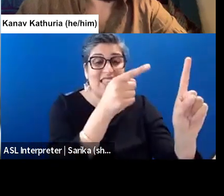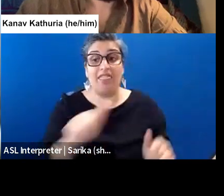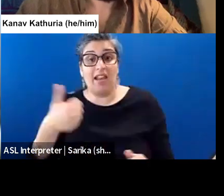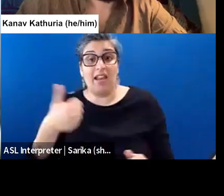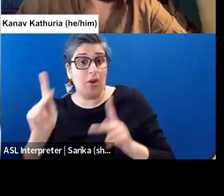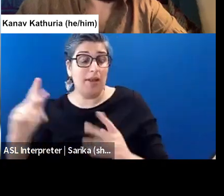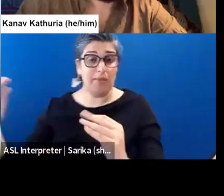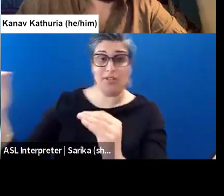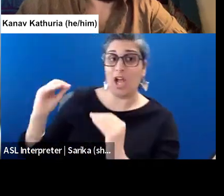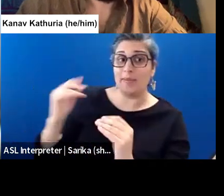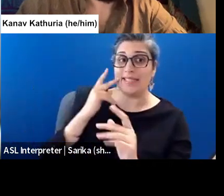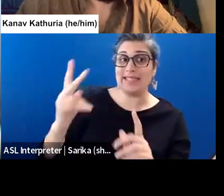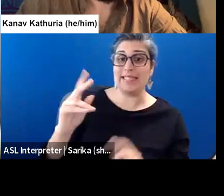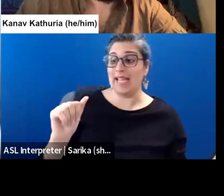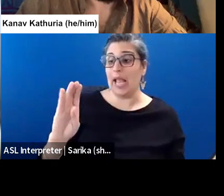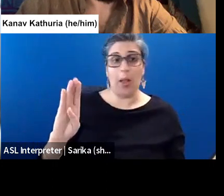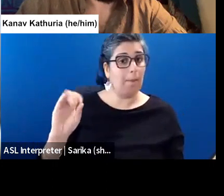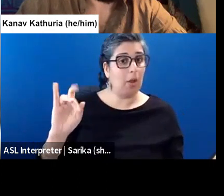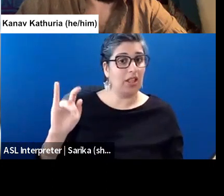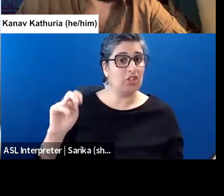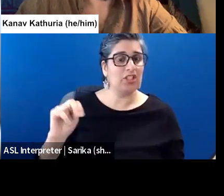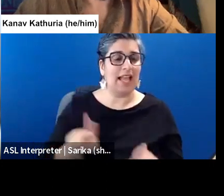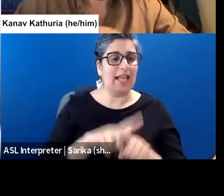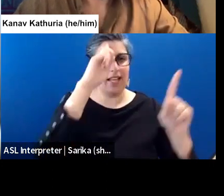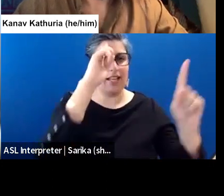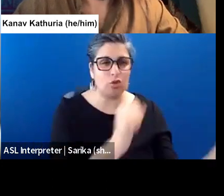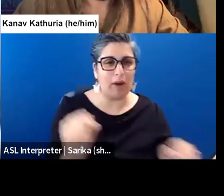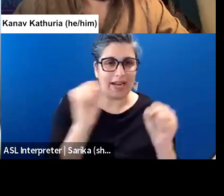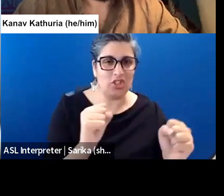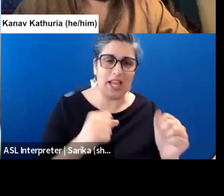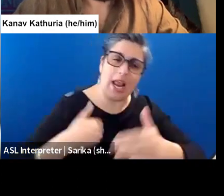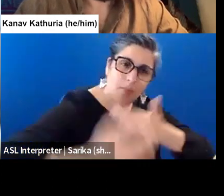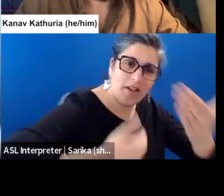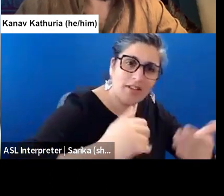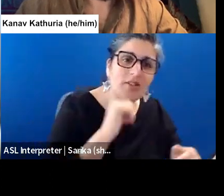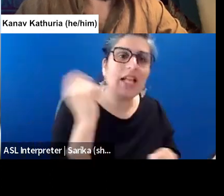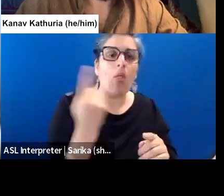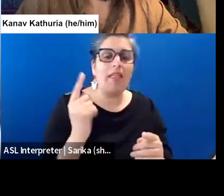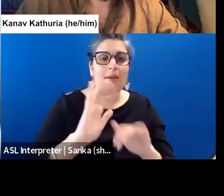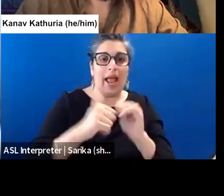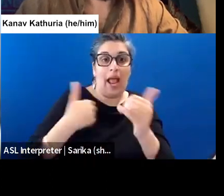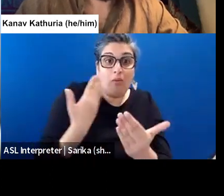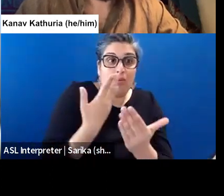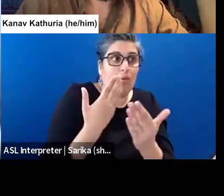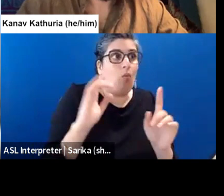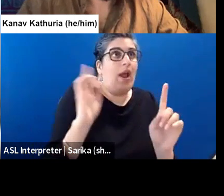also as a strategy and a process. So it's not just about where we end up, it's about what we're doing